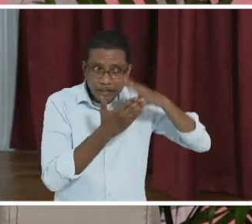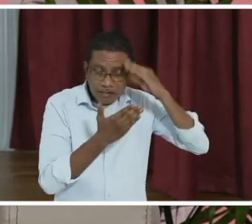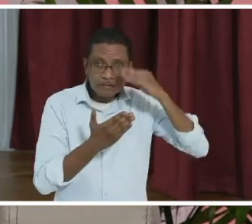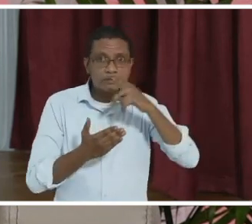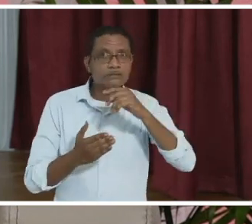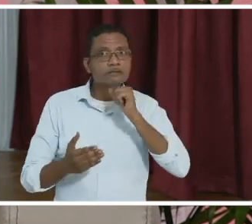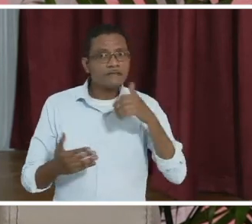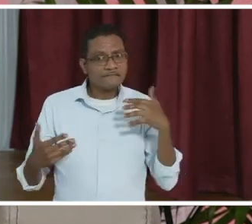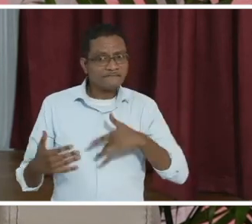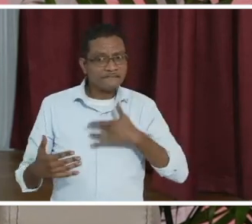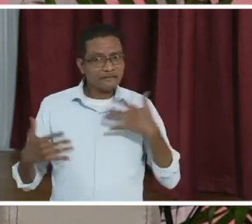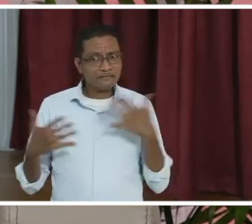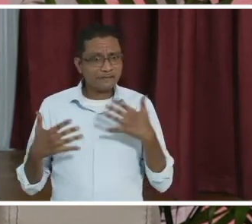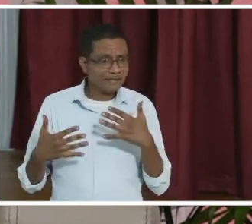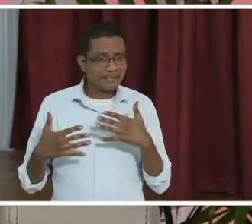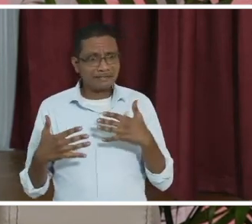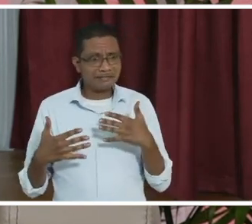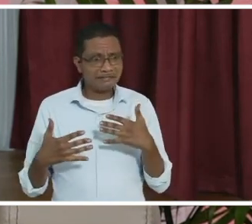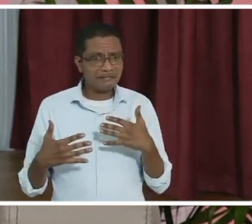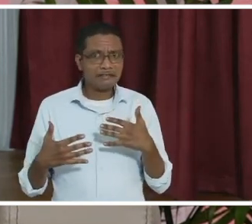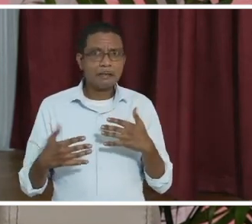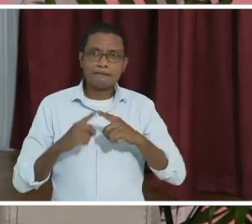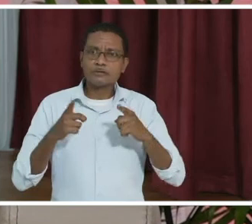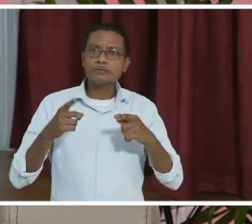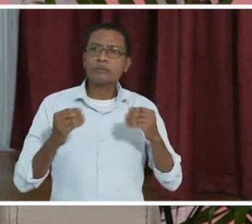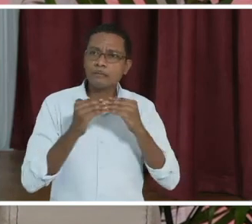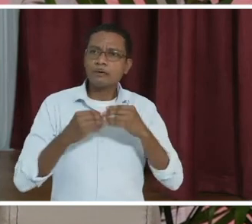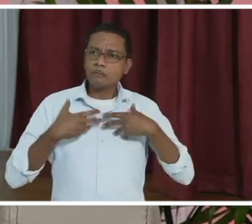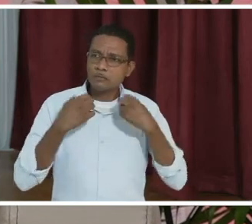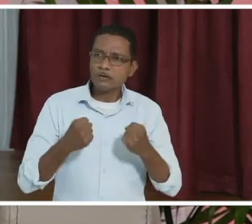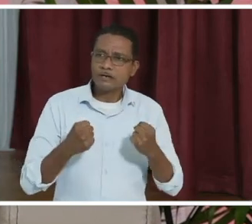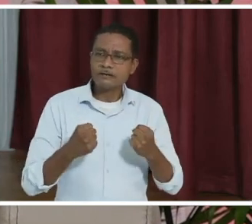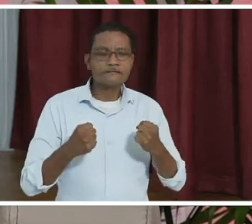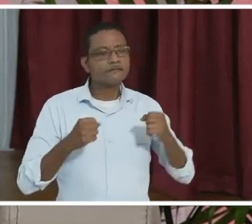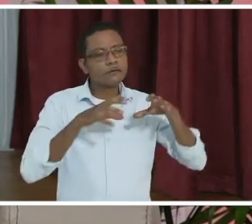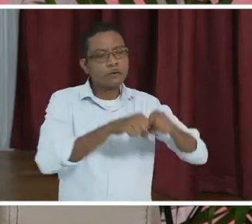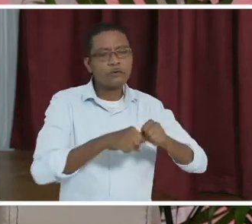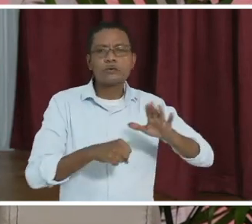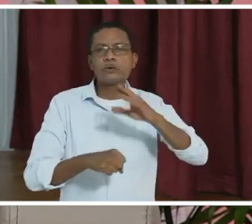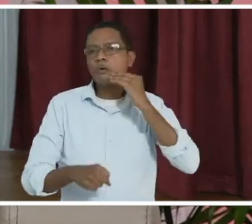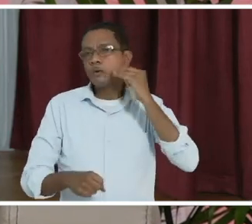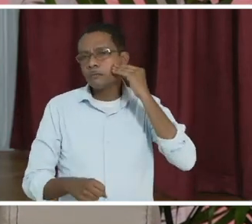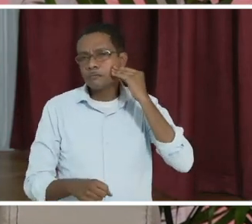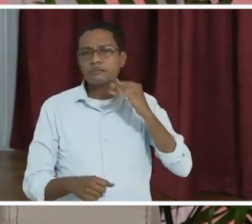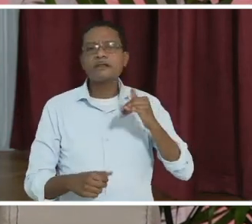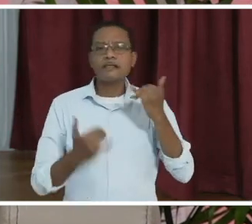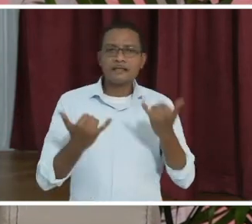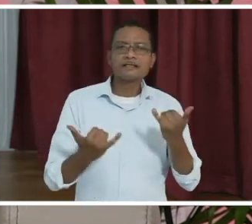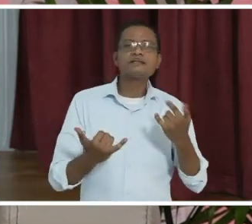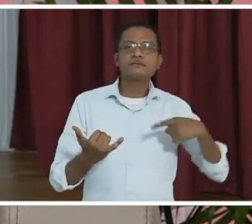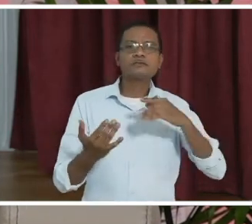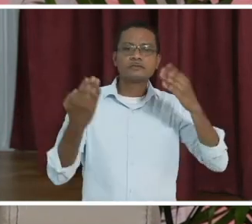home ownership plan and closer to more financial security. That's how we'll wrap this edition